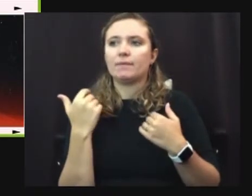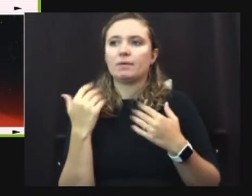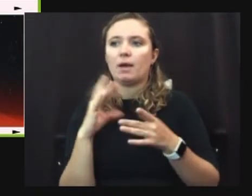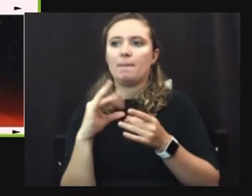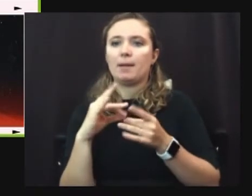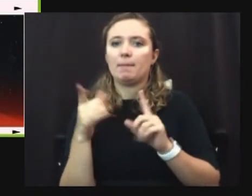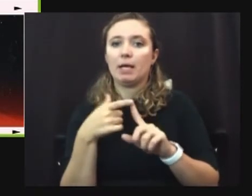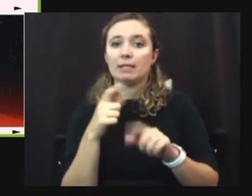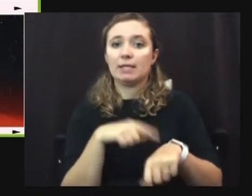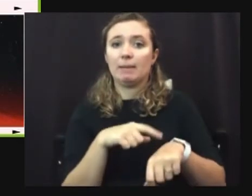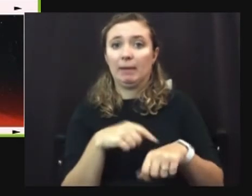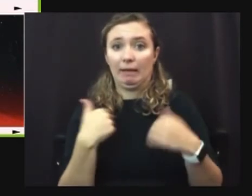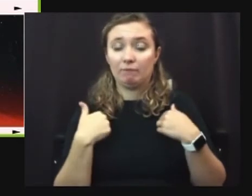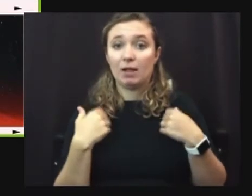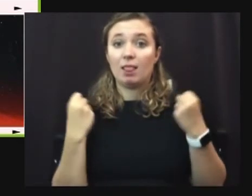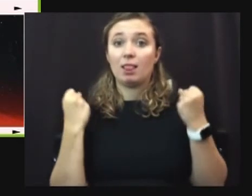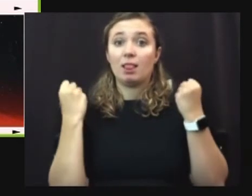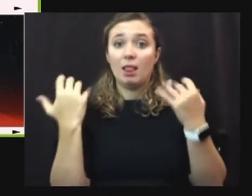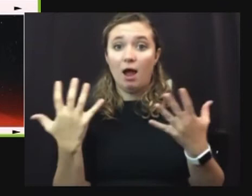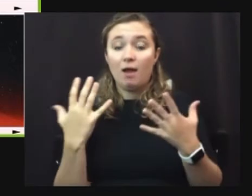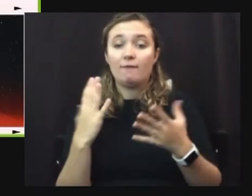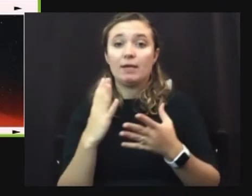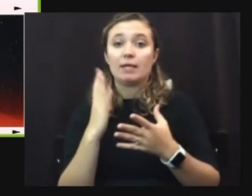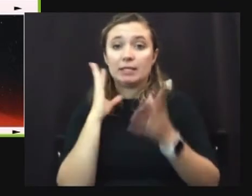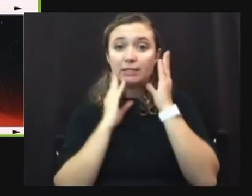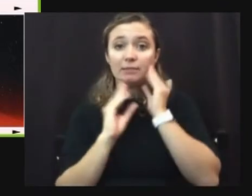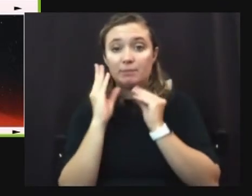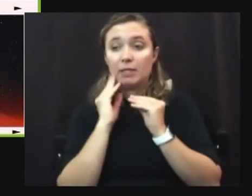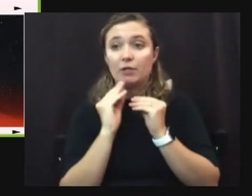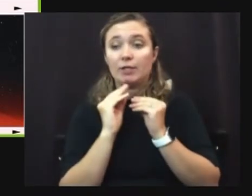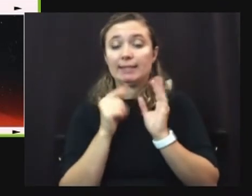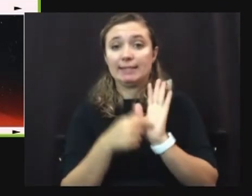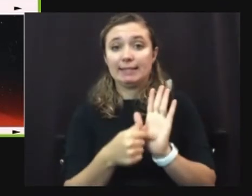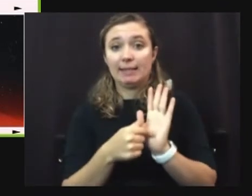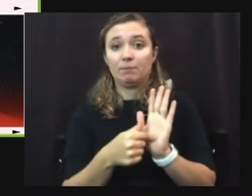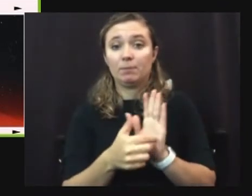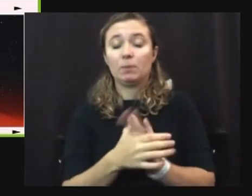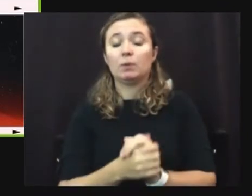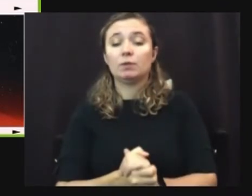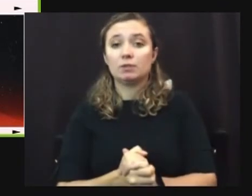Because I have a lot more experience examples that